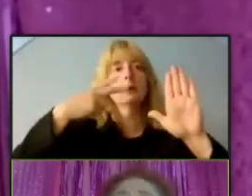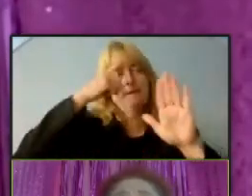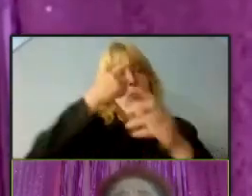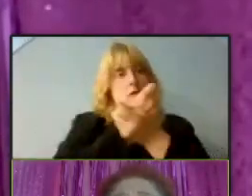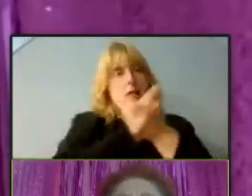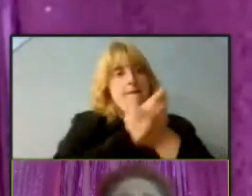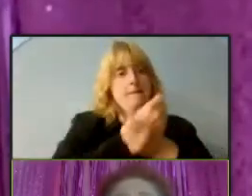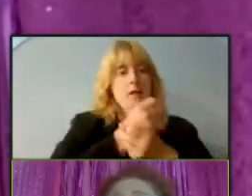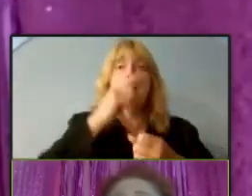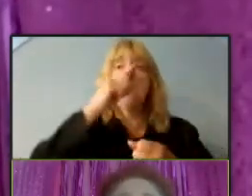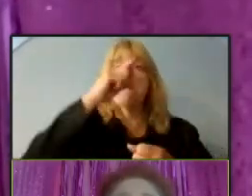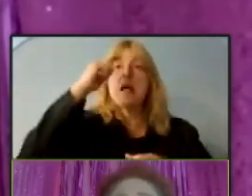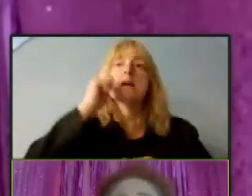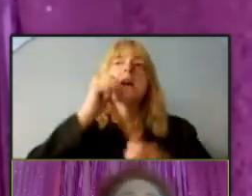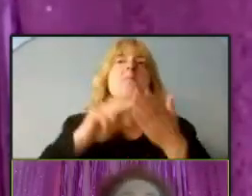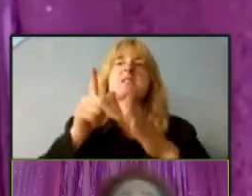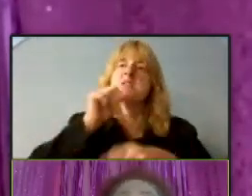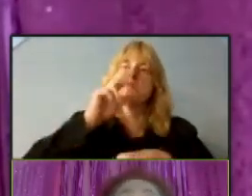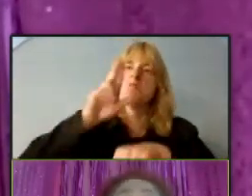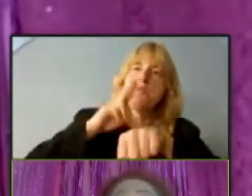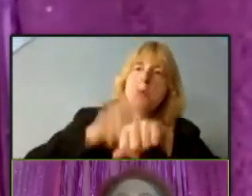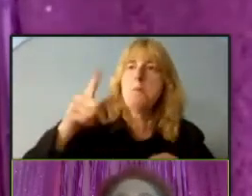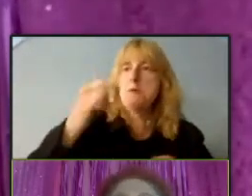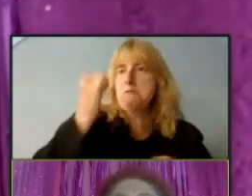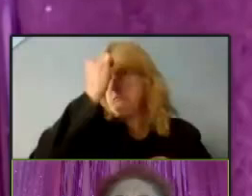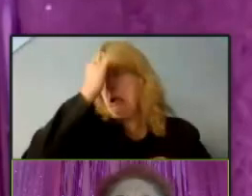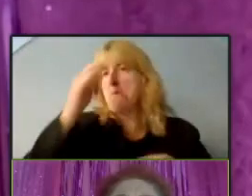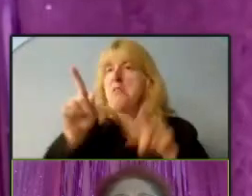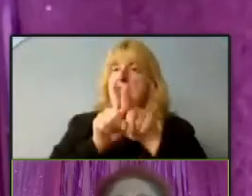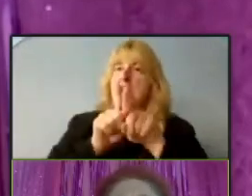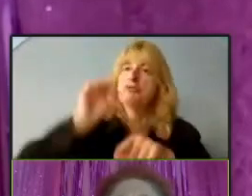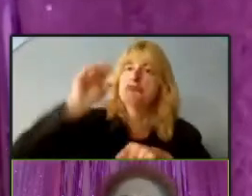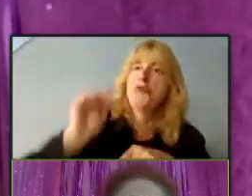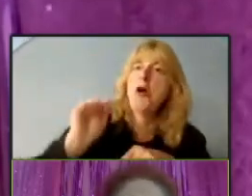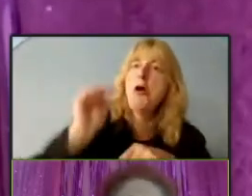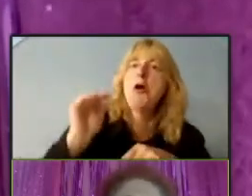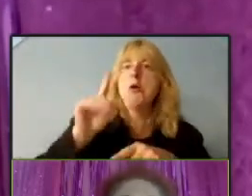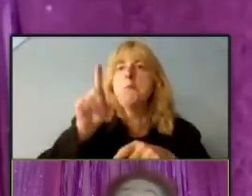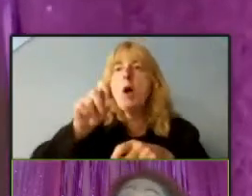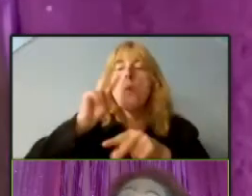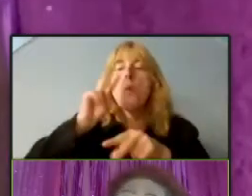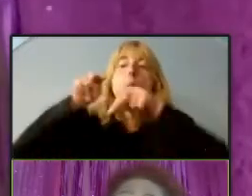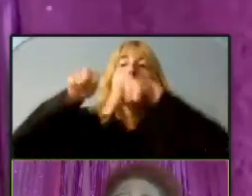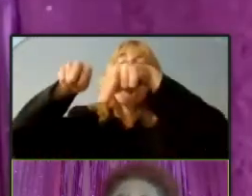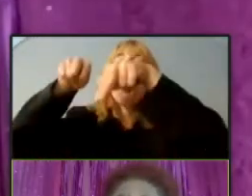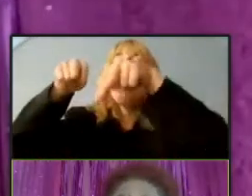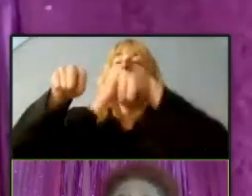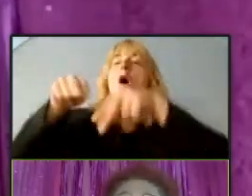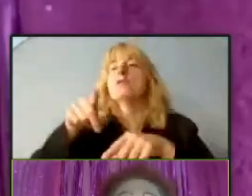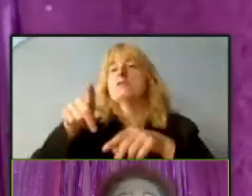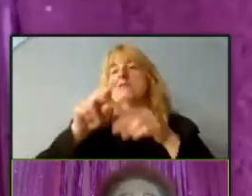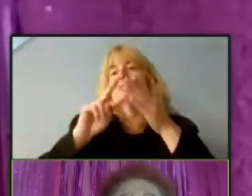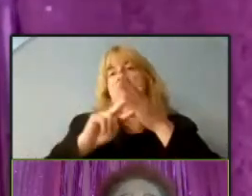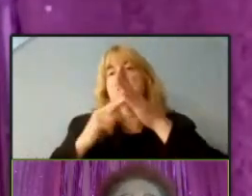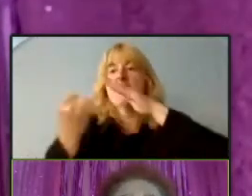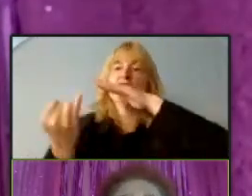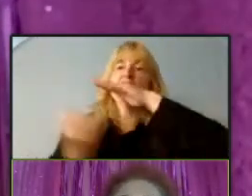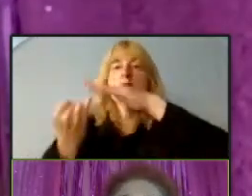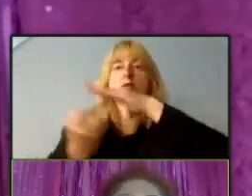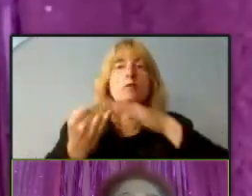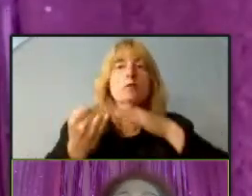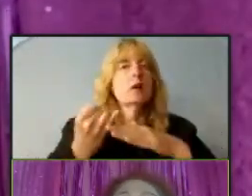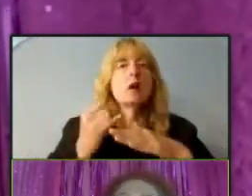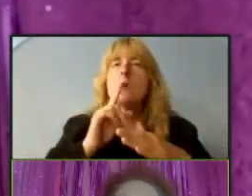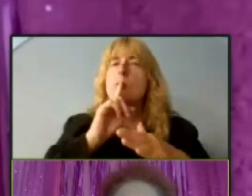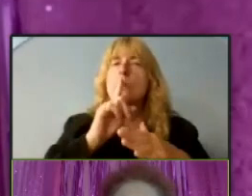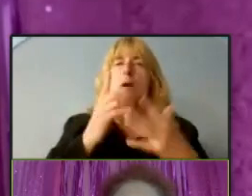abnormal, dumb, childlike, and having a need to be governed, ruled, subjugated, inferior. Unfortunately,